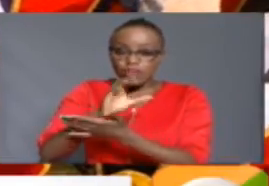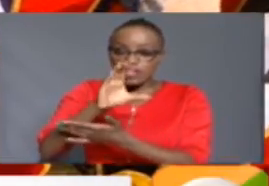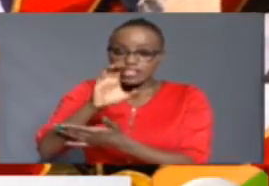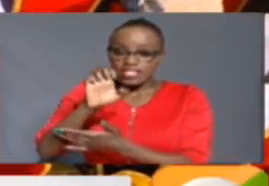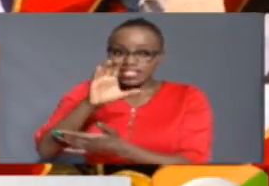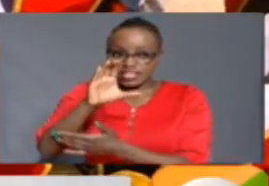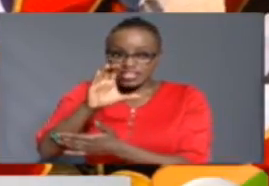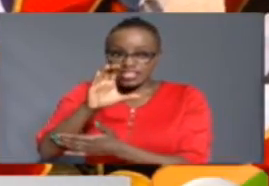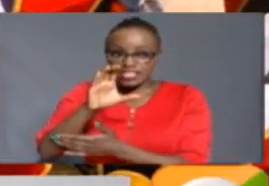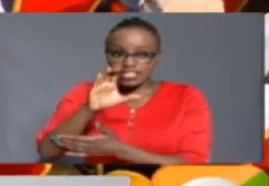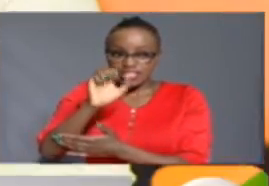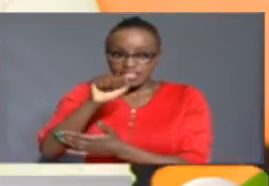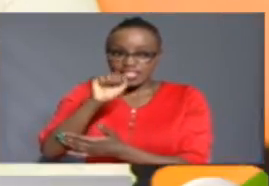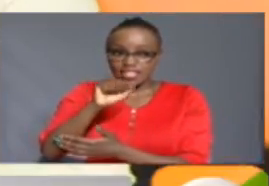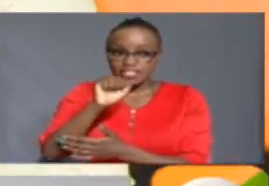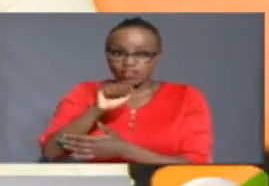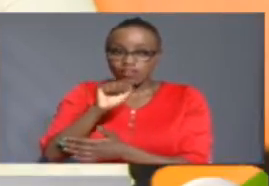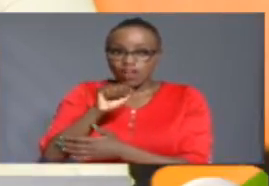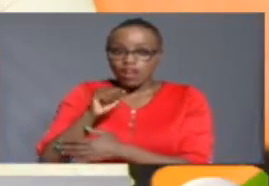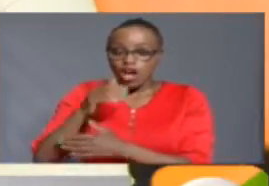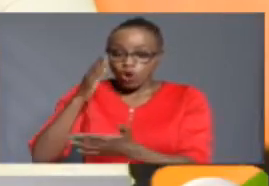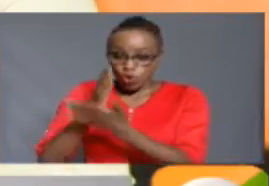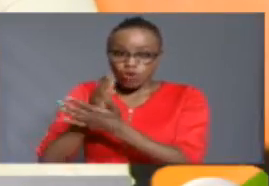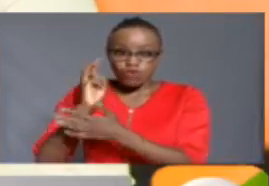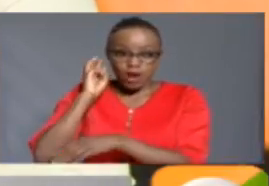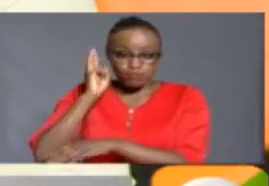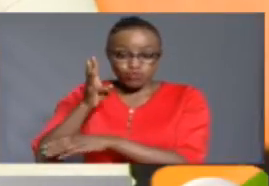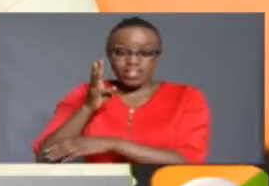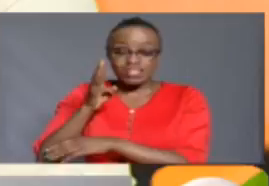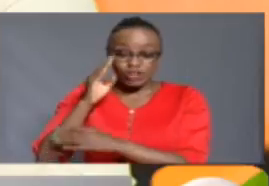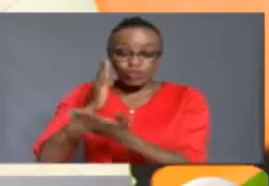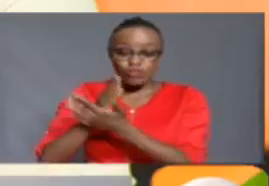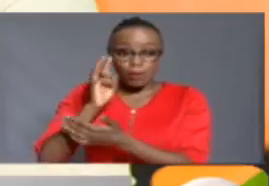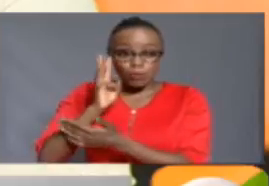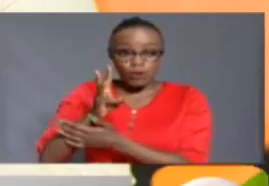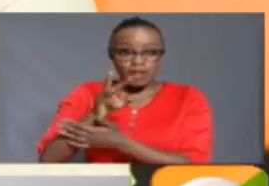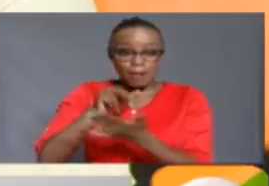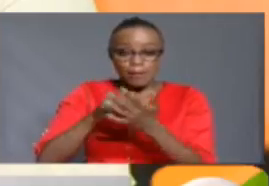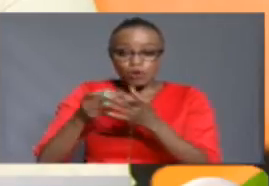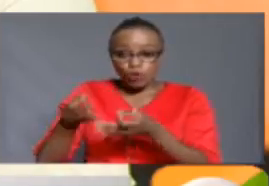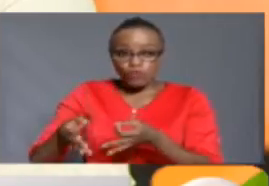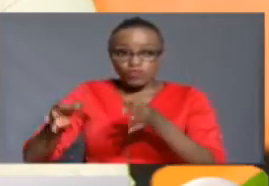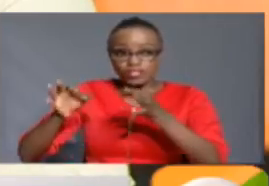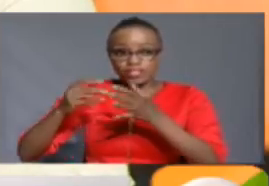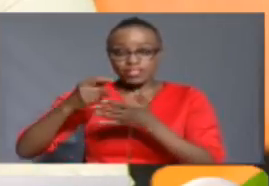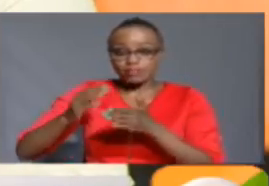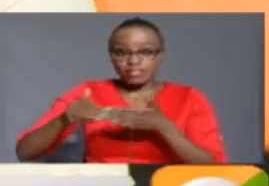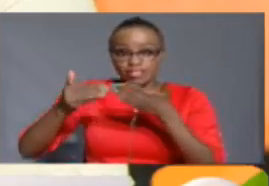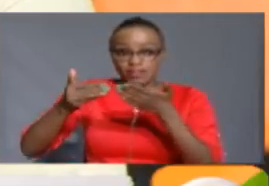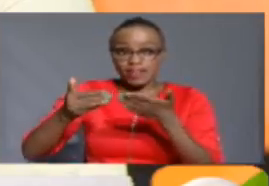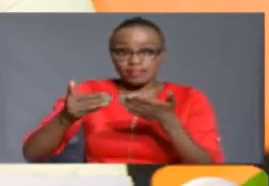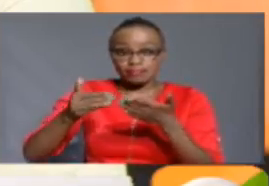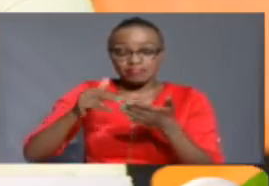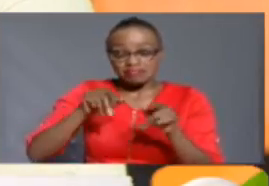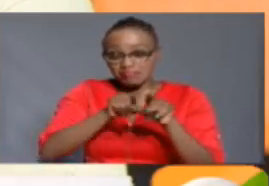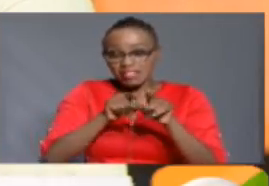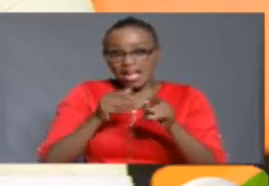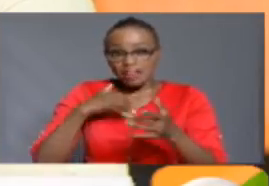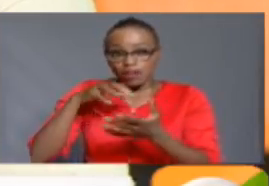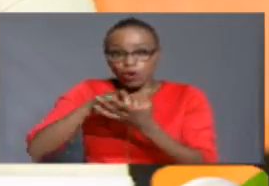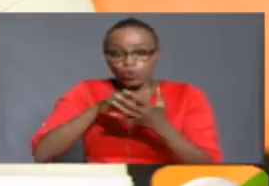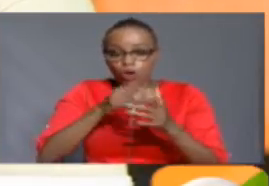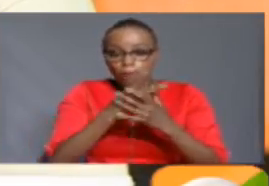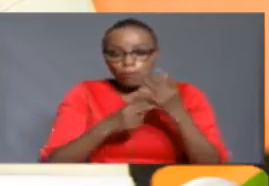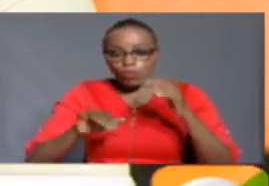CC. I will confirm on what you mean by officially, being served. And if you had a condition that